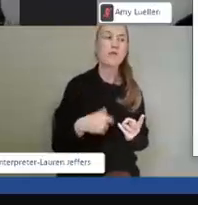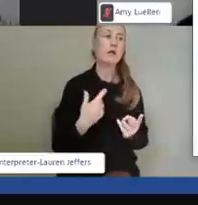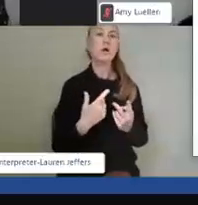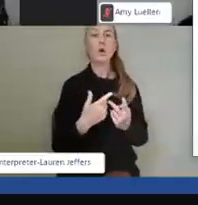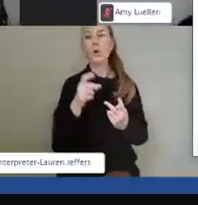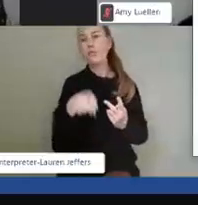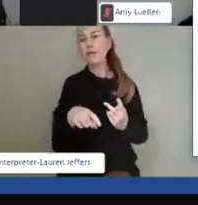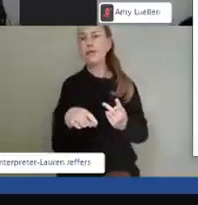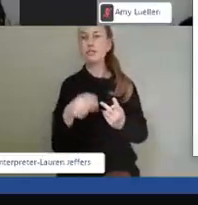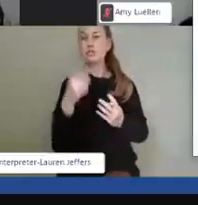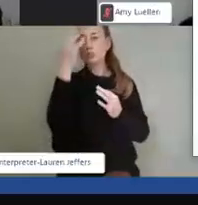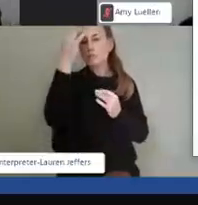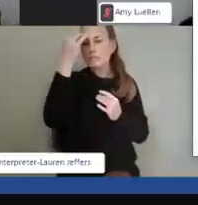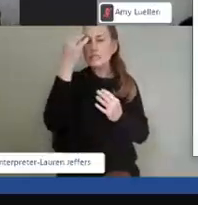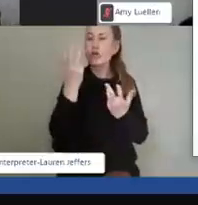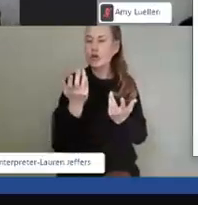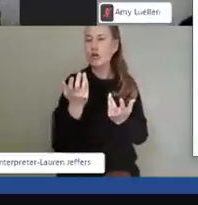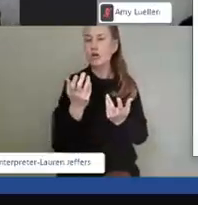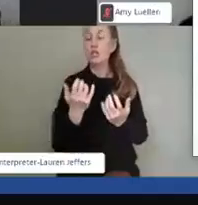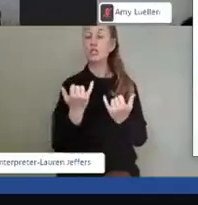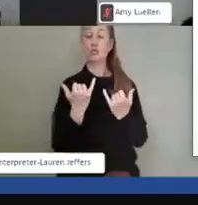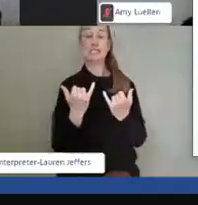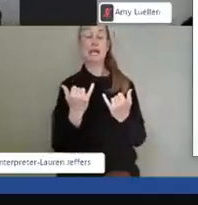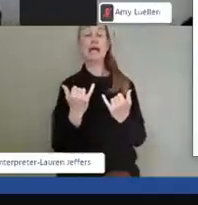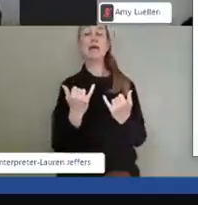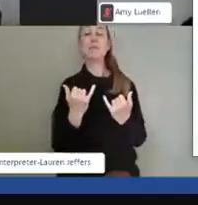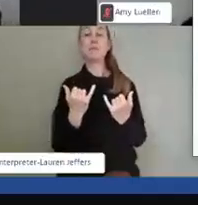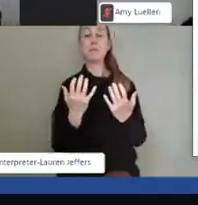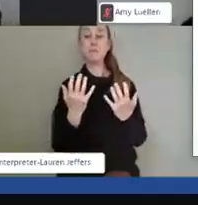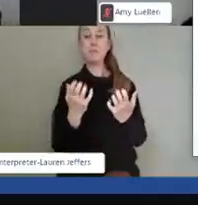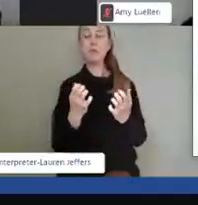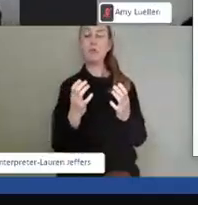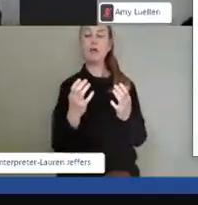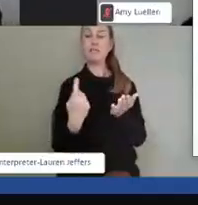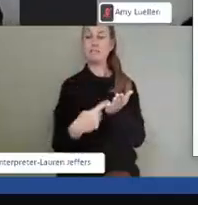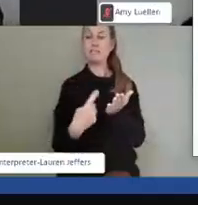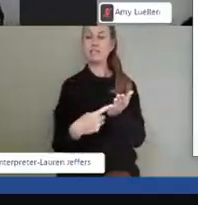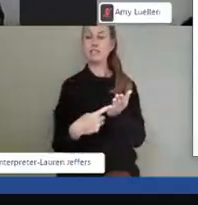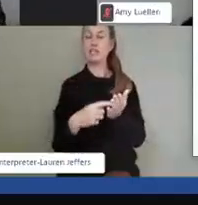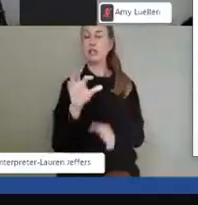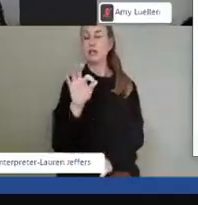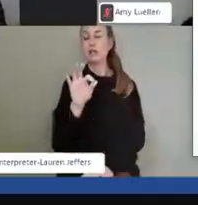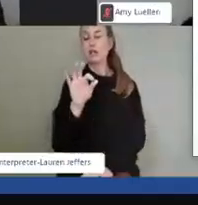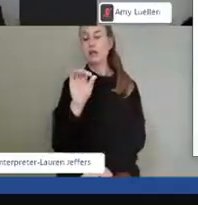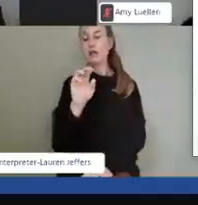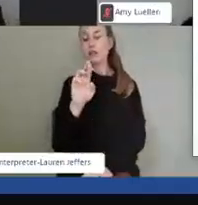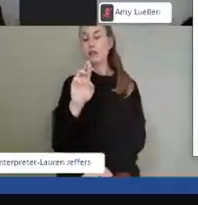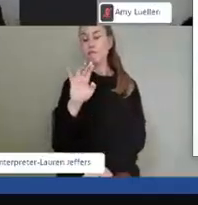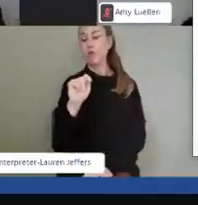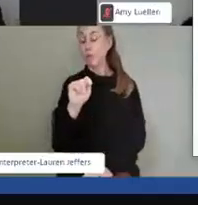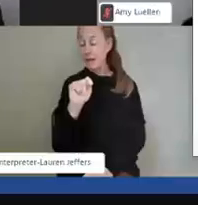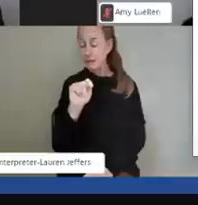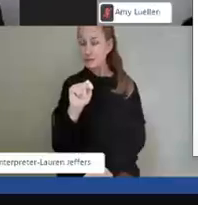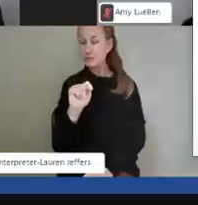to address. But what we'd really like to do today is to open this up for discussion in terms of the format and the kind of material that we're